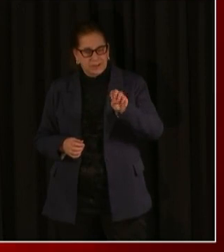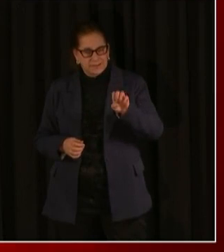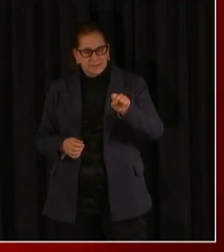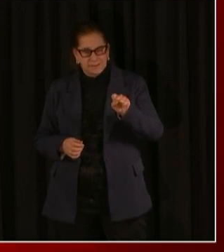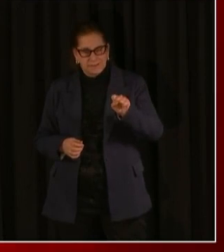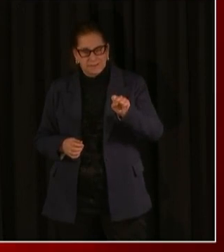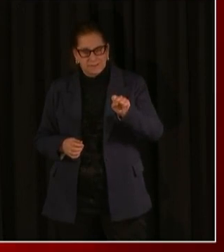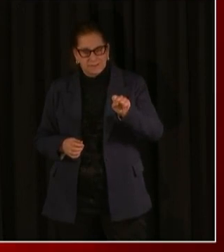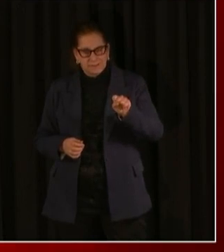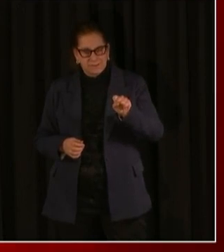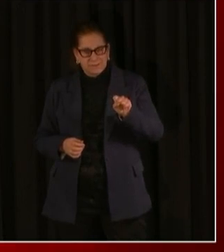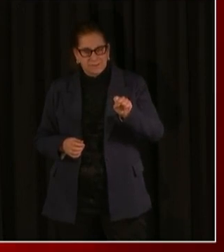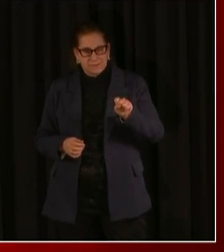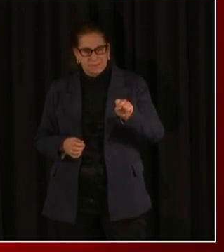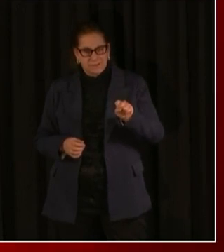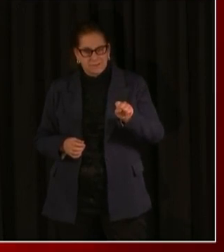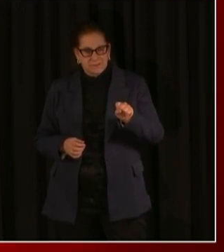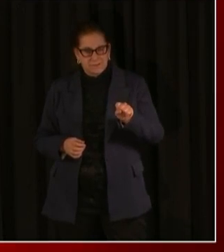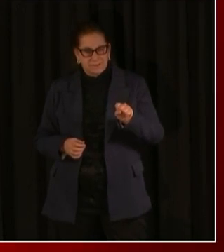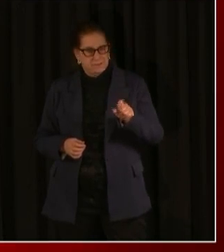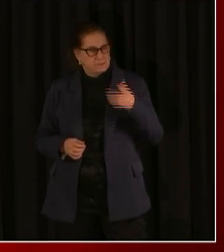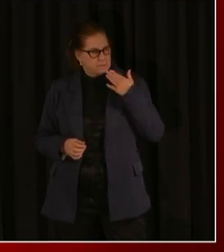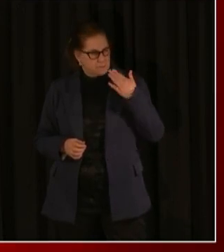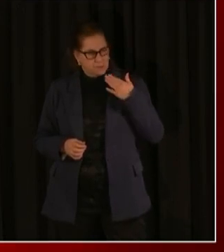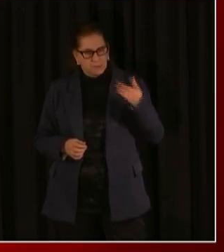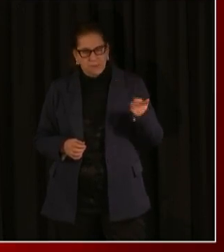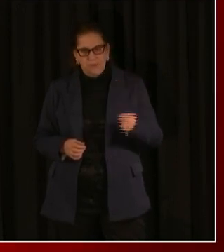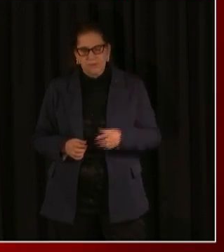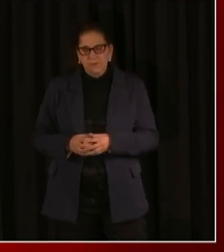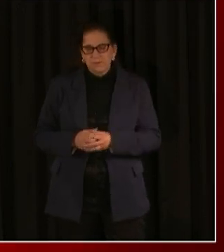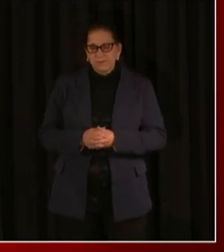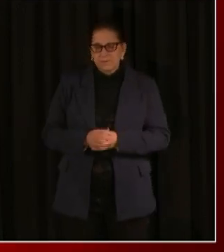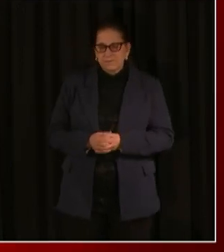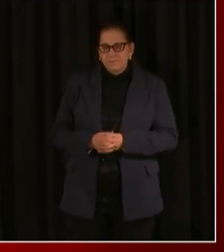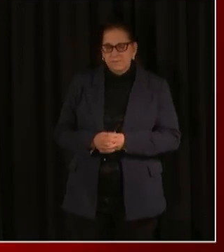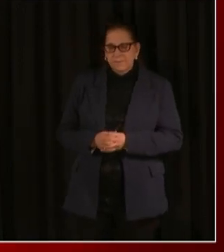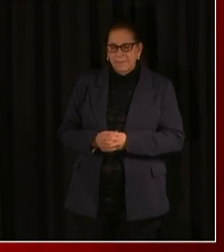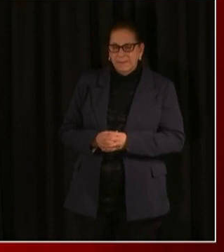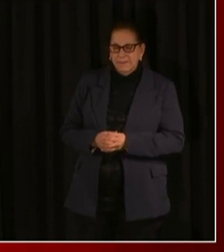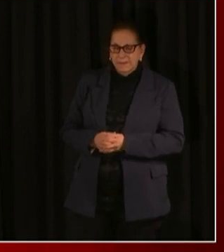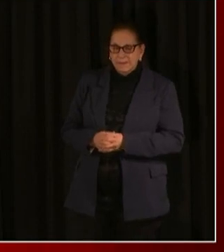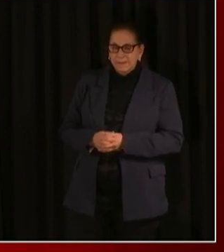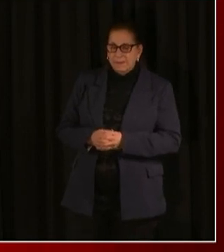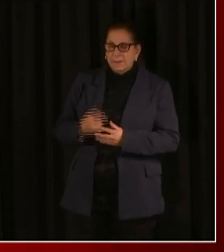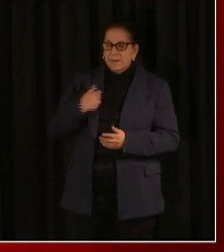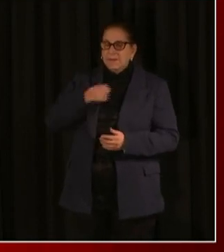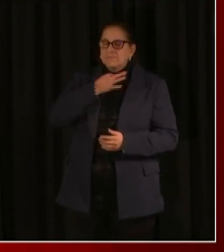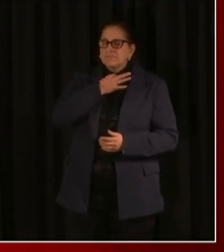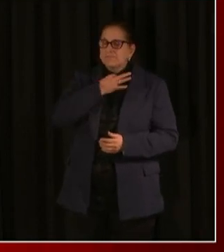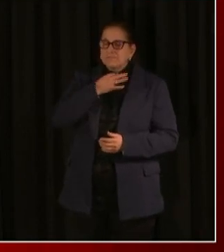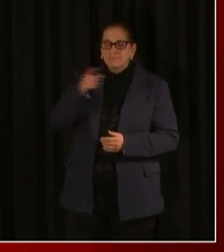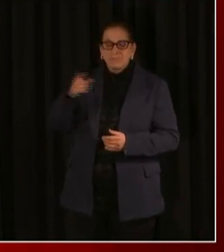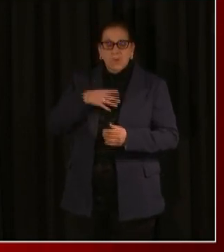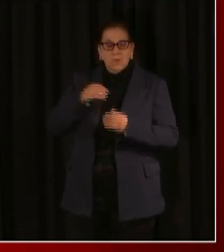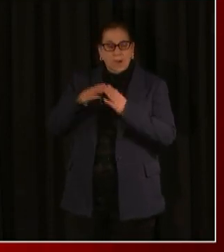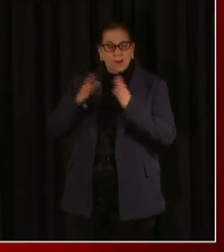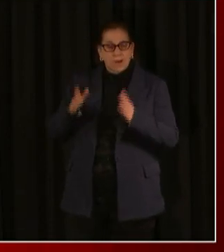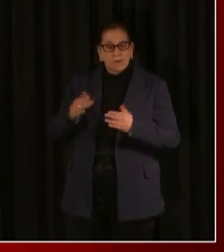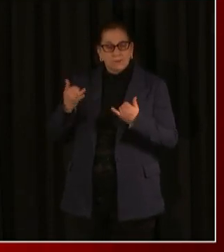Hi, thanks for taking my question. I was wondering if now that the White House is sharing more information